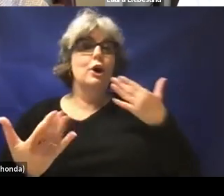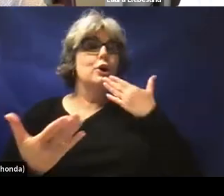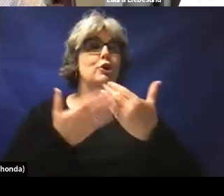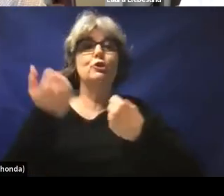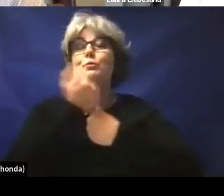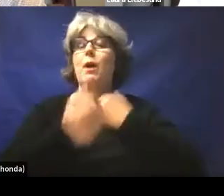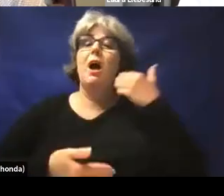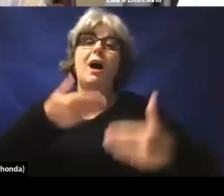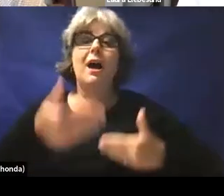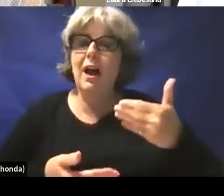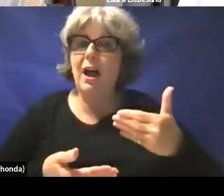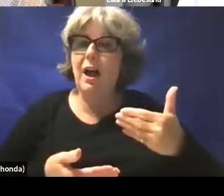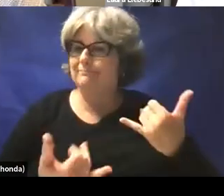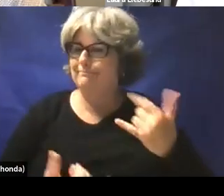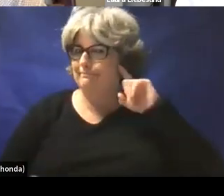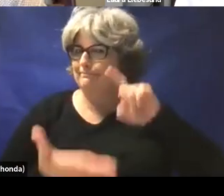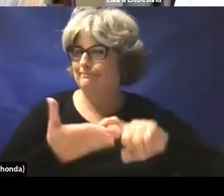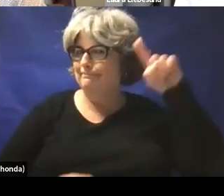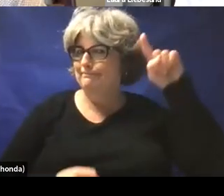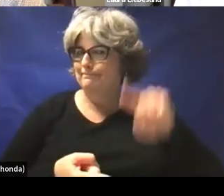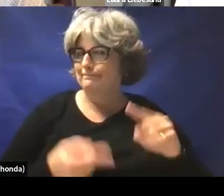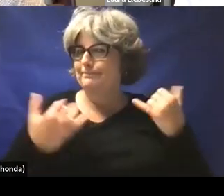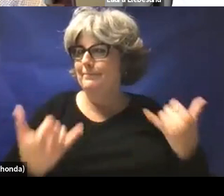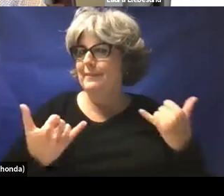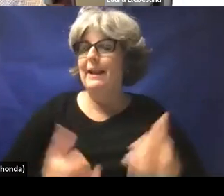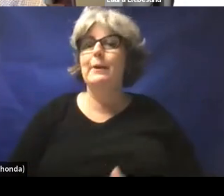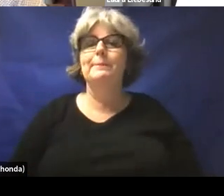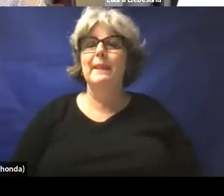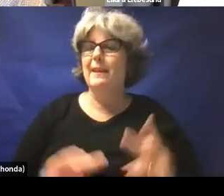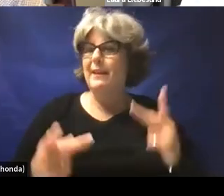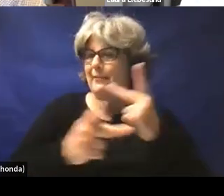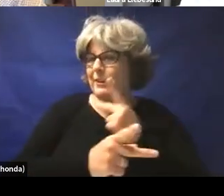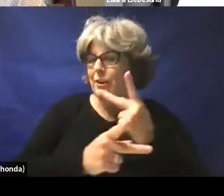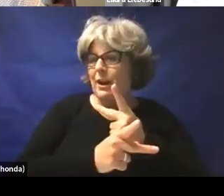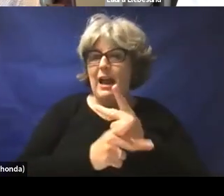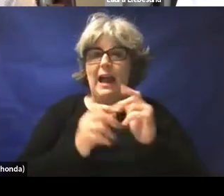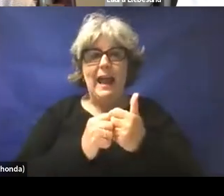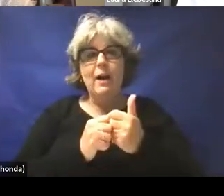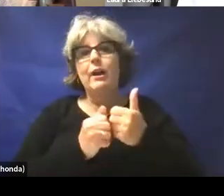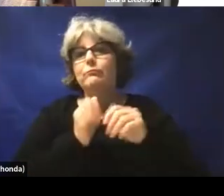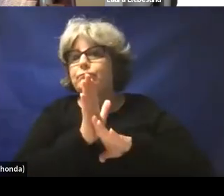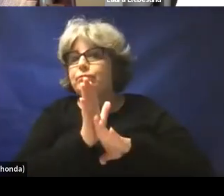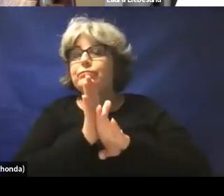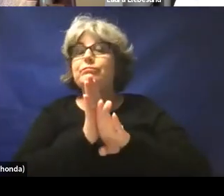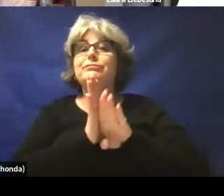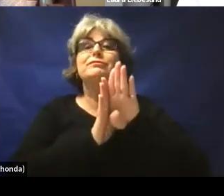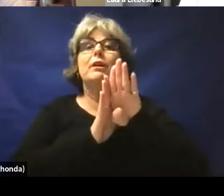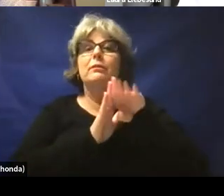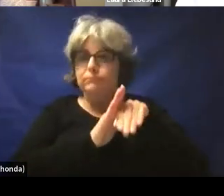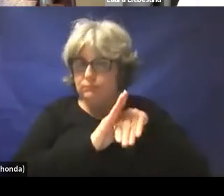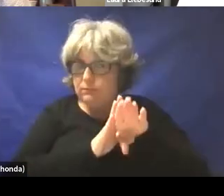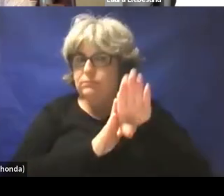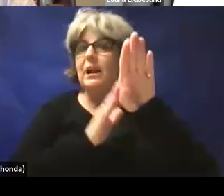was last year. And they're trying to figure out what they can do to build that back up for